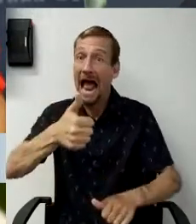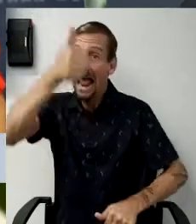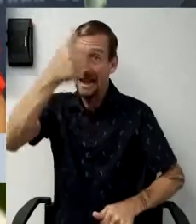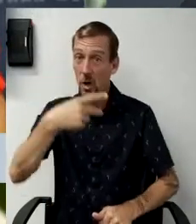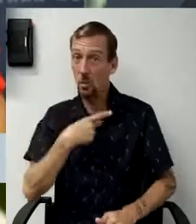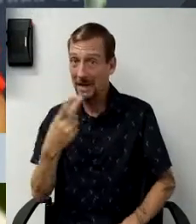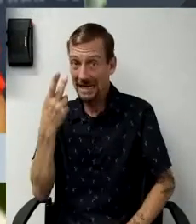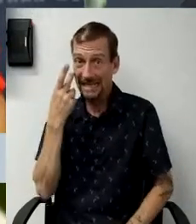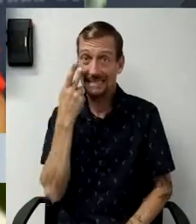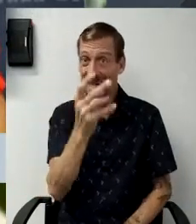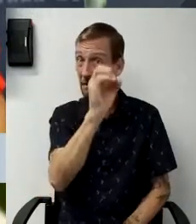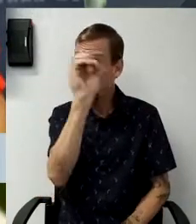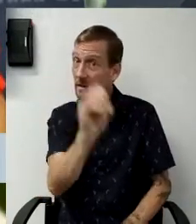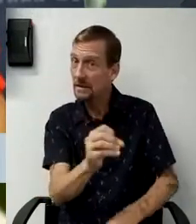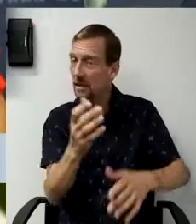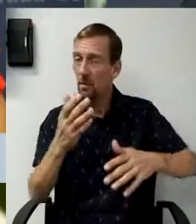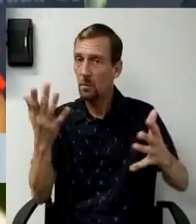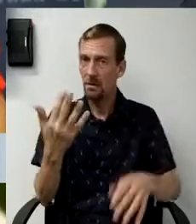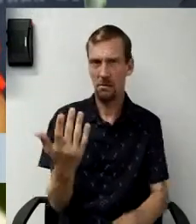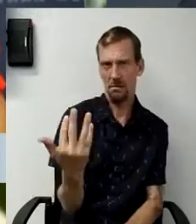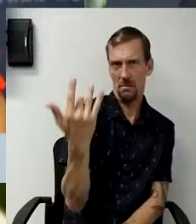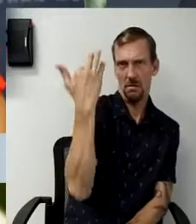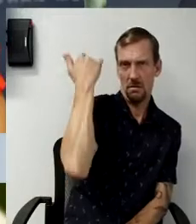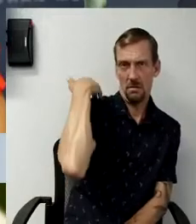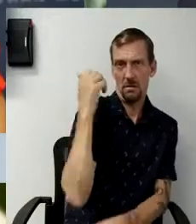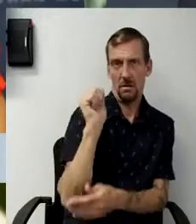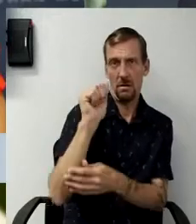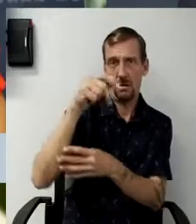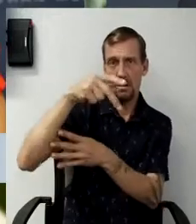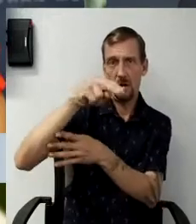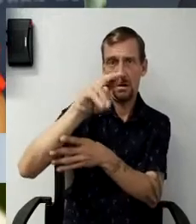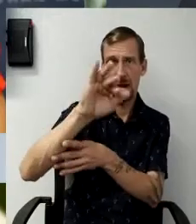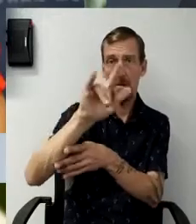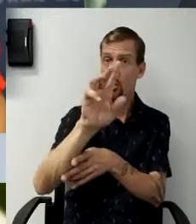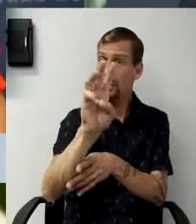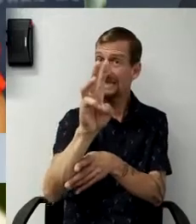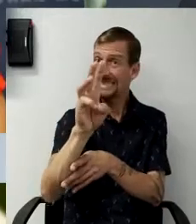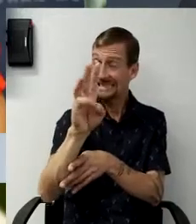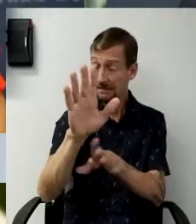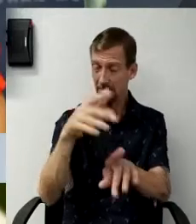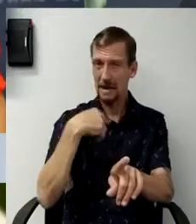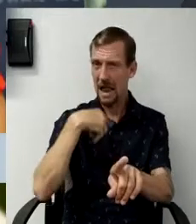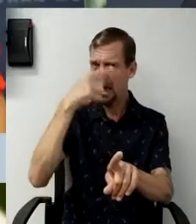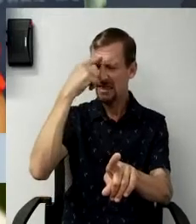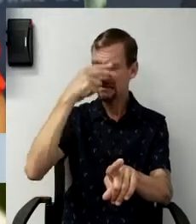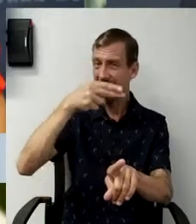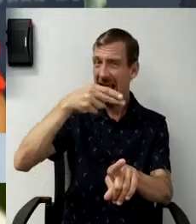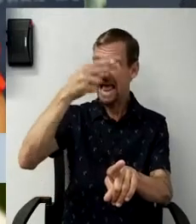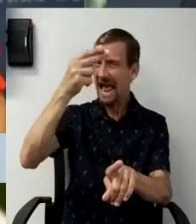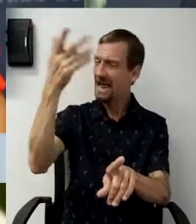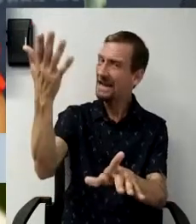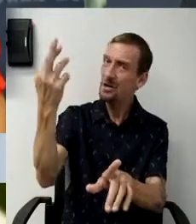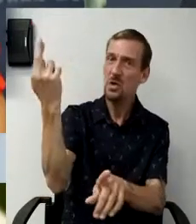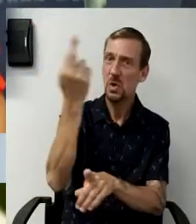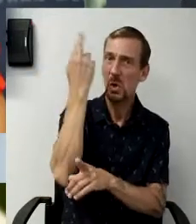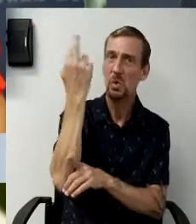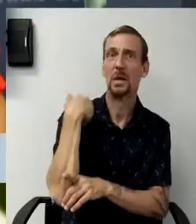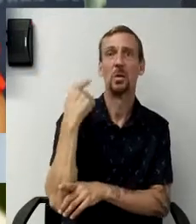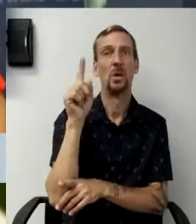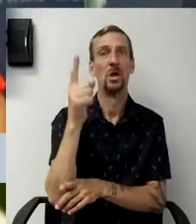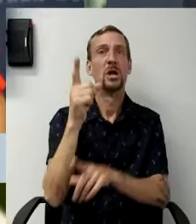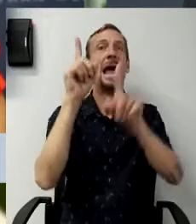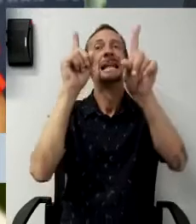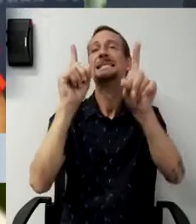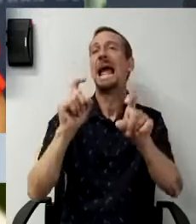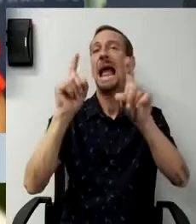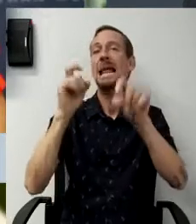entire pandemic was way back on April 6th. And it probably was high because back then, for the most part, we were just